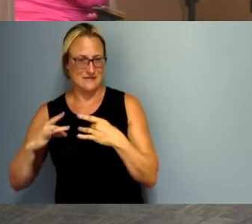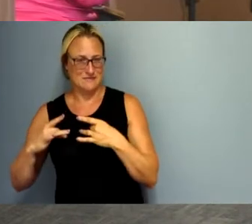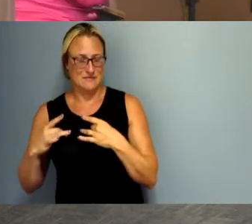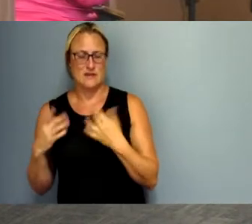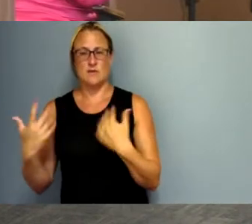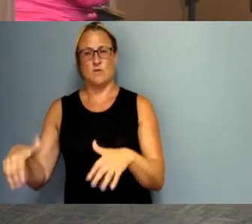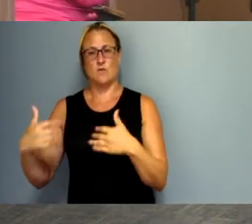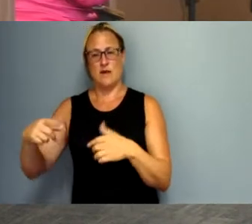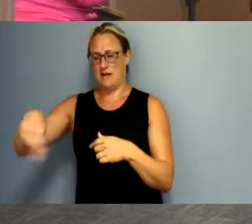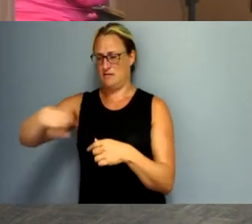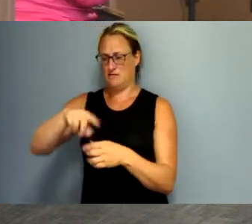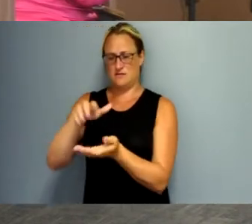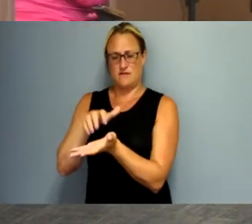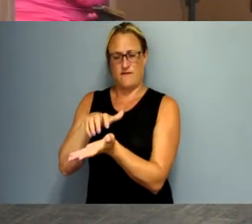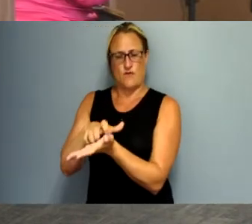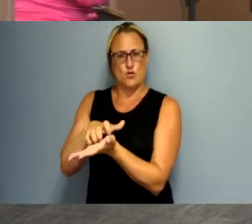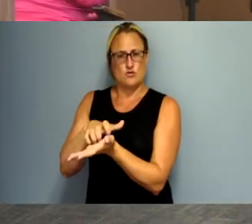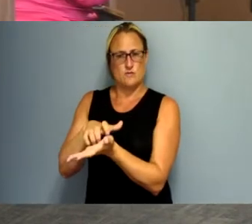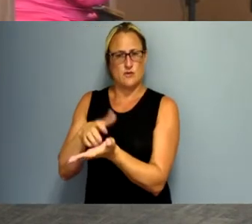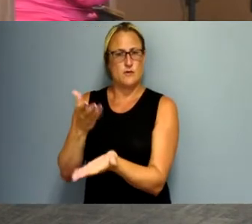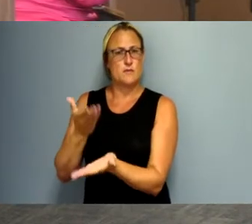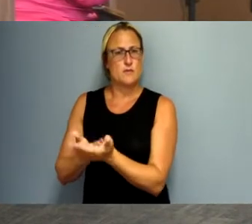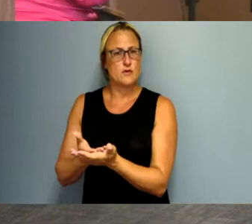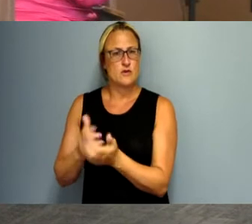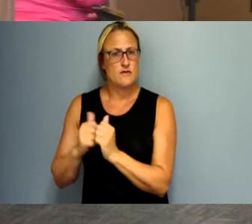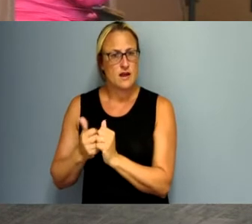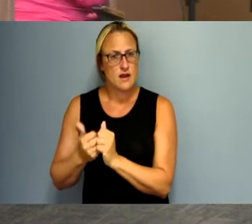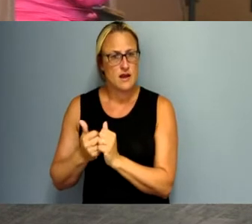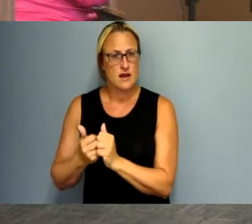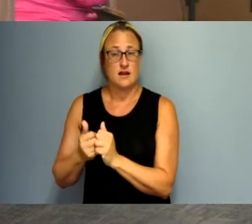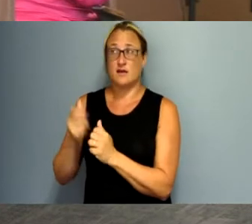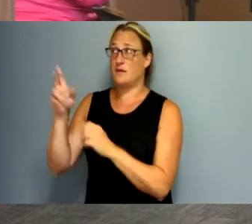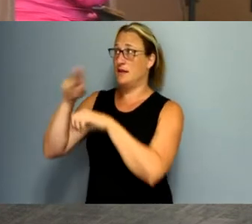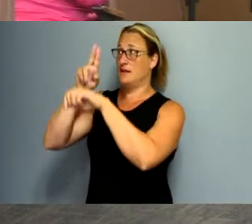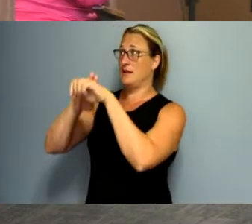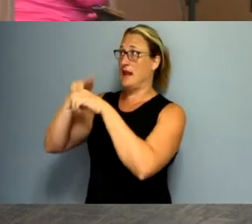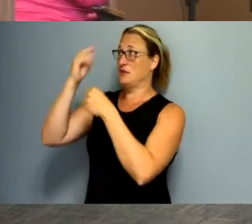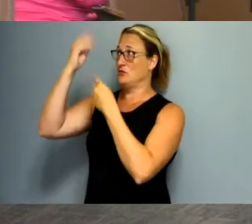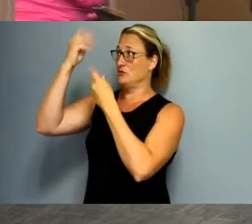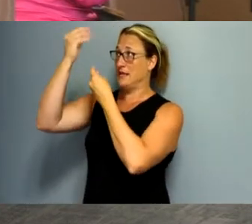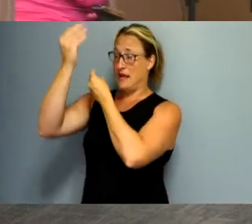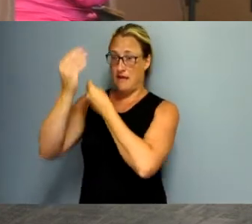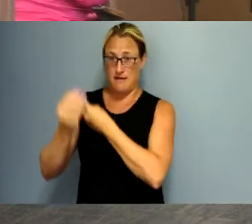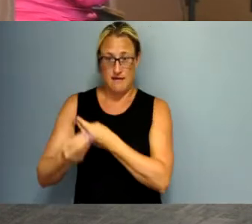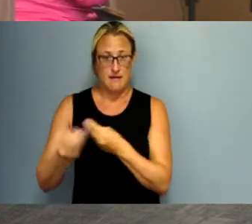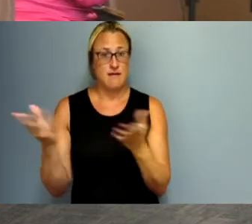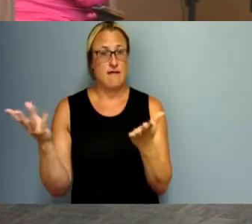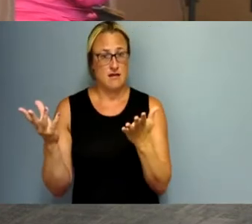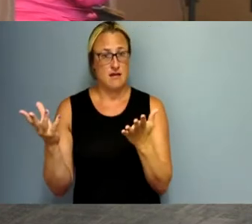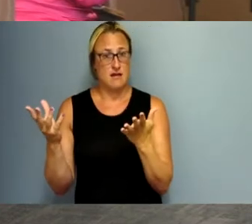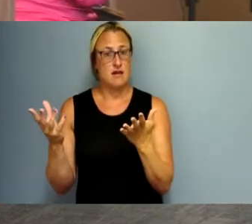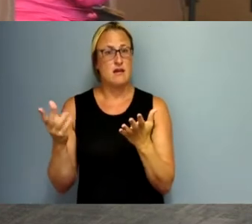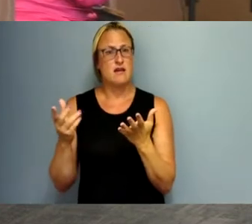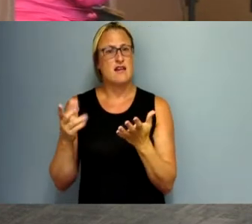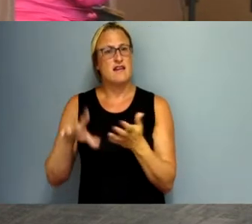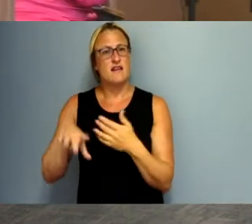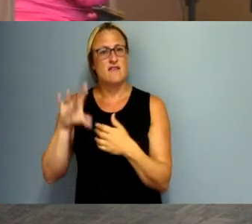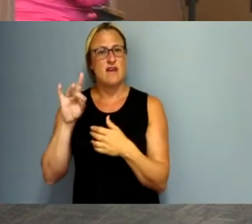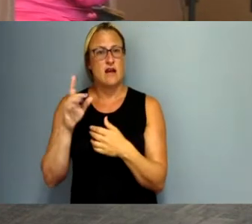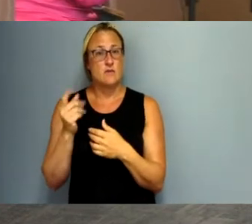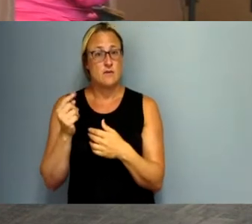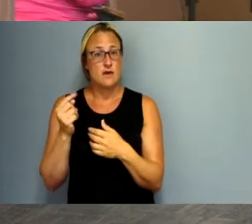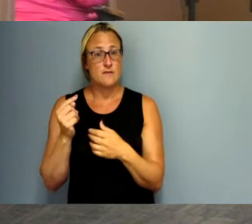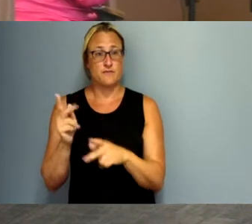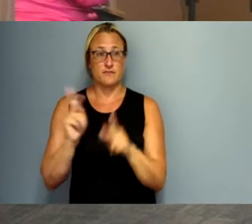unsheltered population is further demonstrated by recent release of national data and findings by the California Policy Lab that found